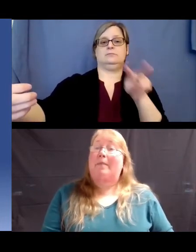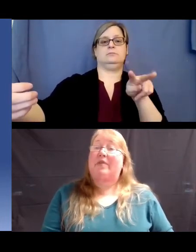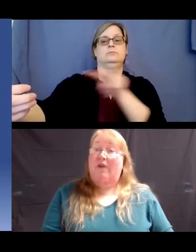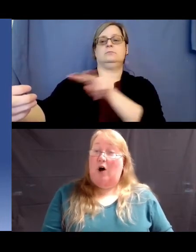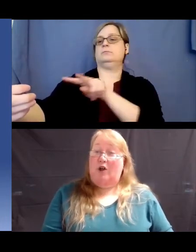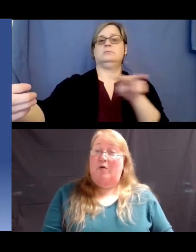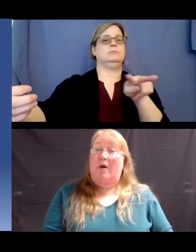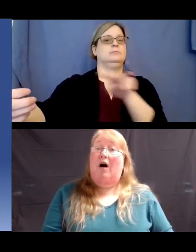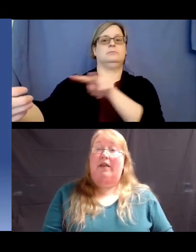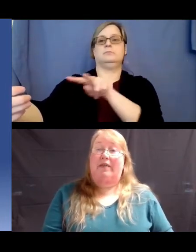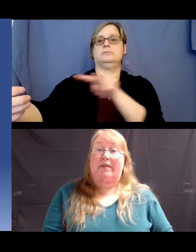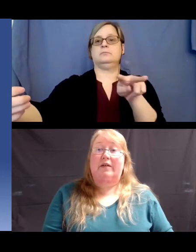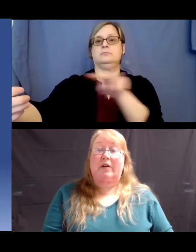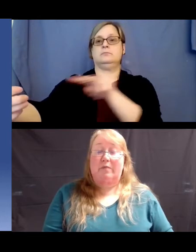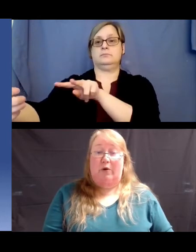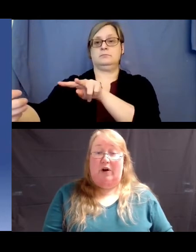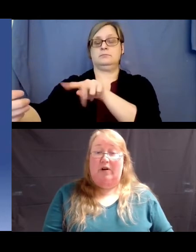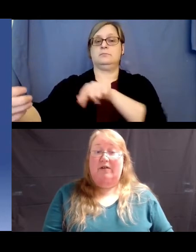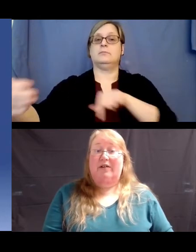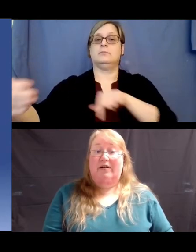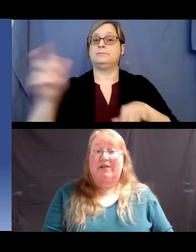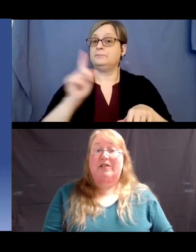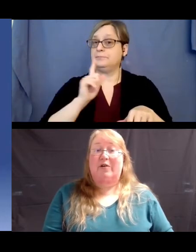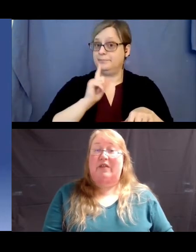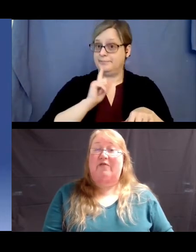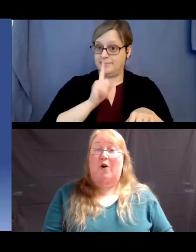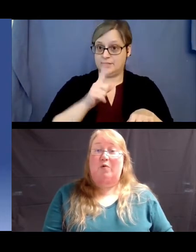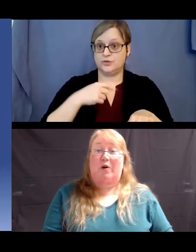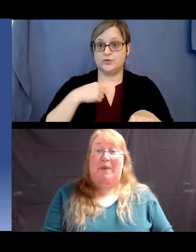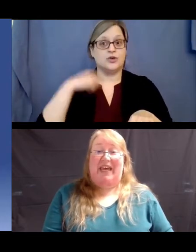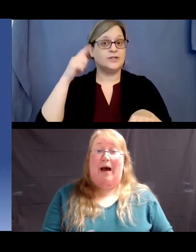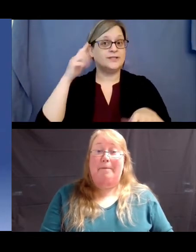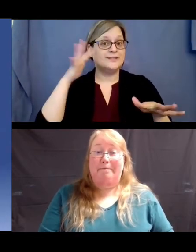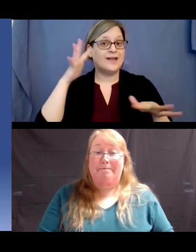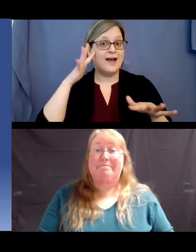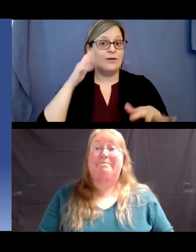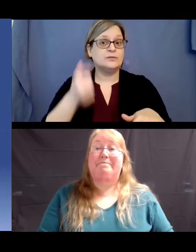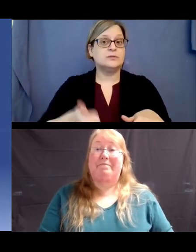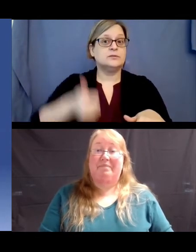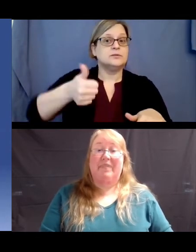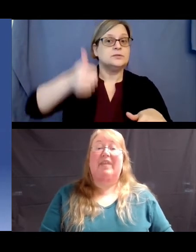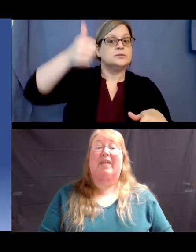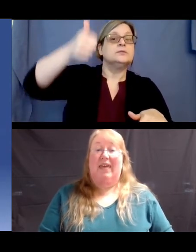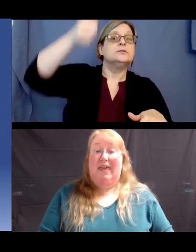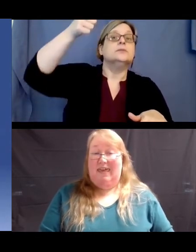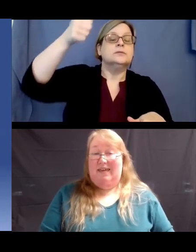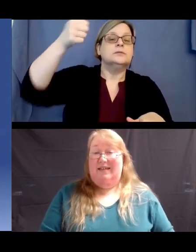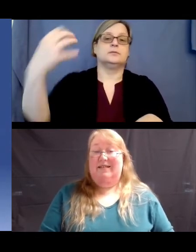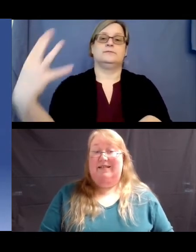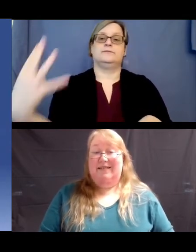turn up the volume on the computer so that the phone will pick it up.